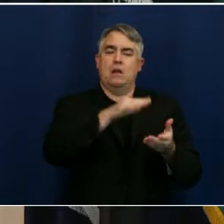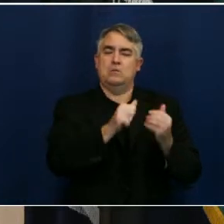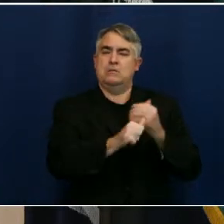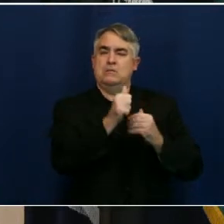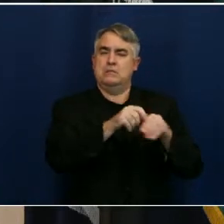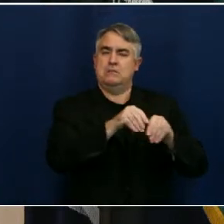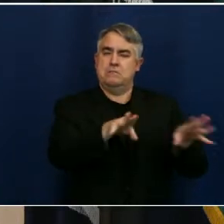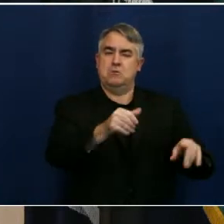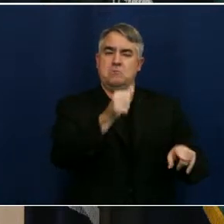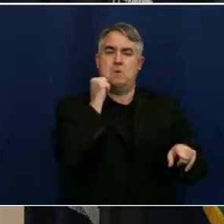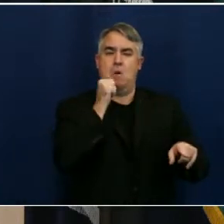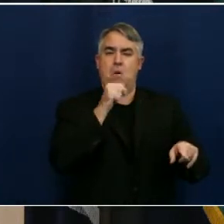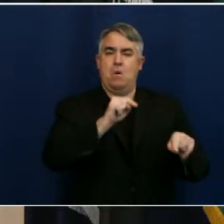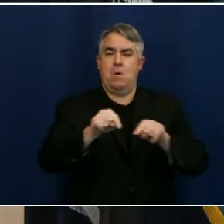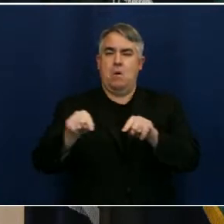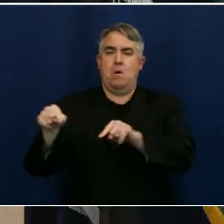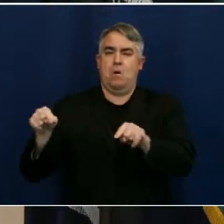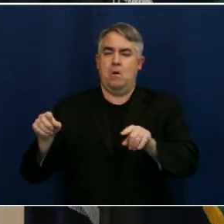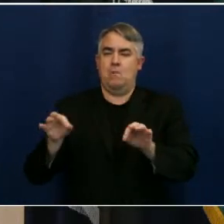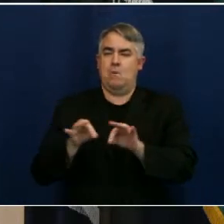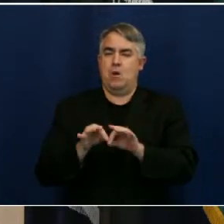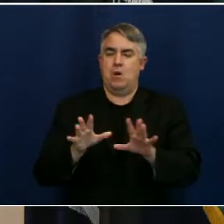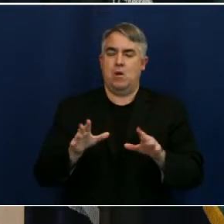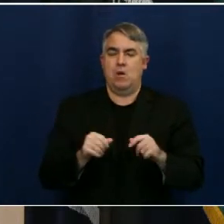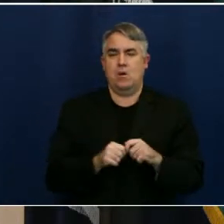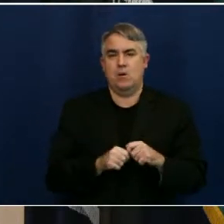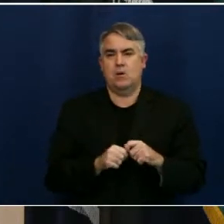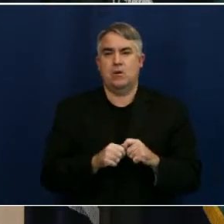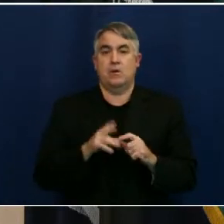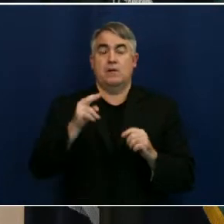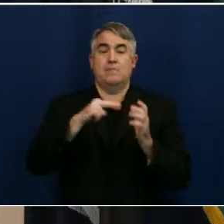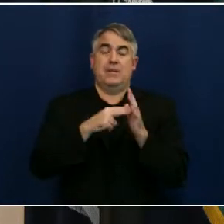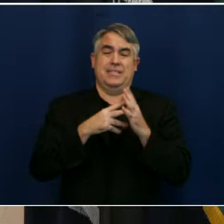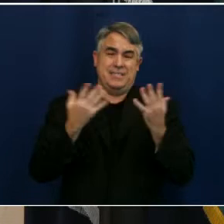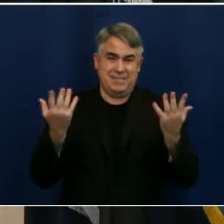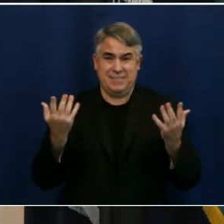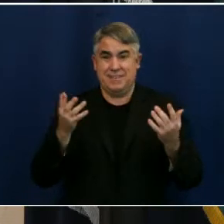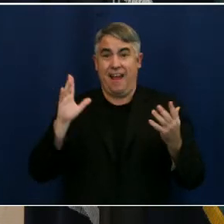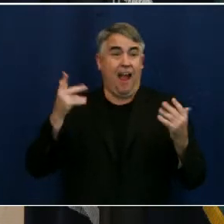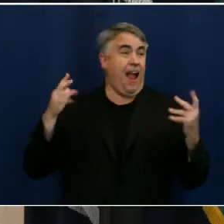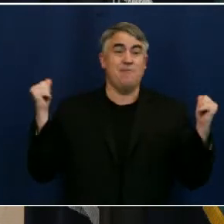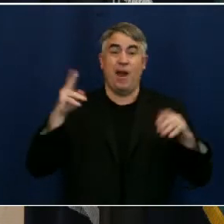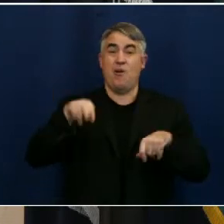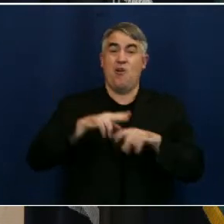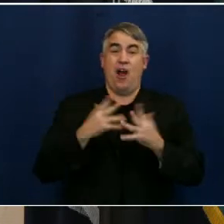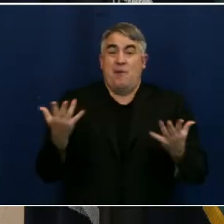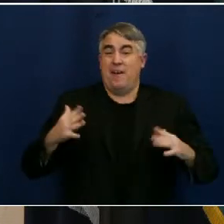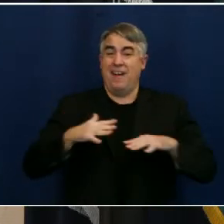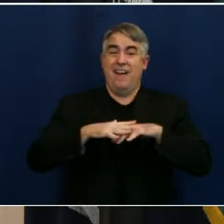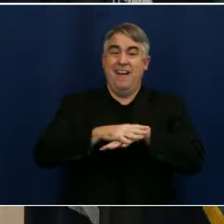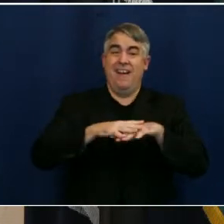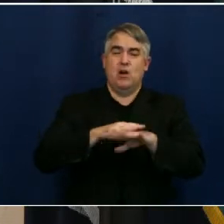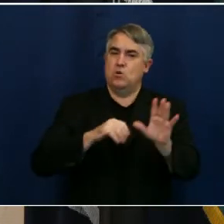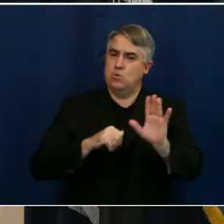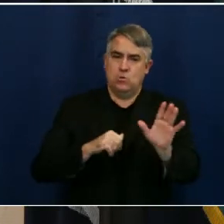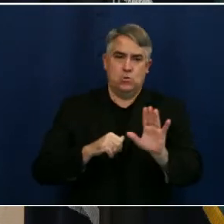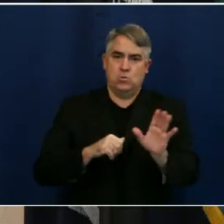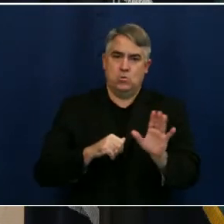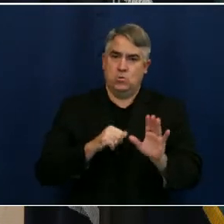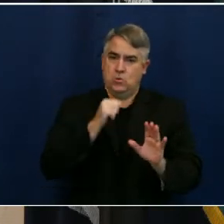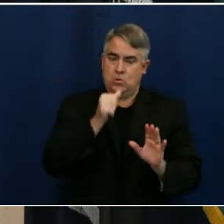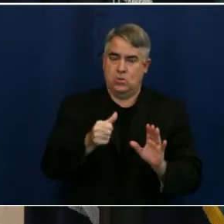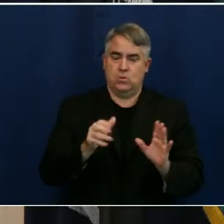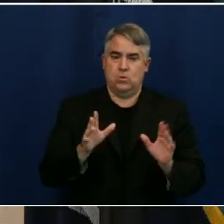today's announcement is not a moment where we need to abandon our vigilance or lose our focus. Although there are new things that